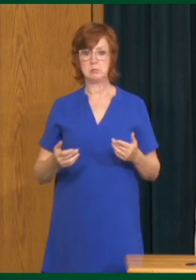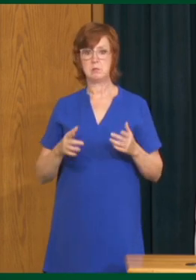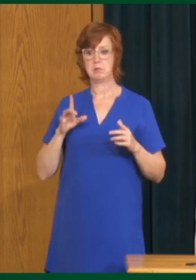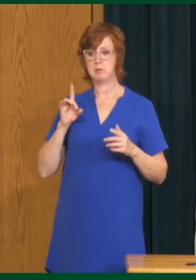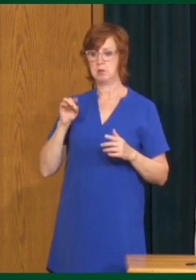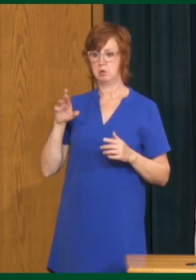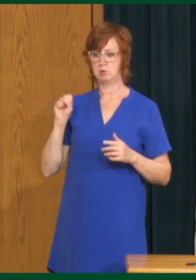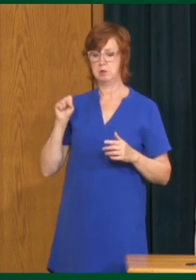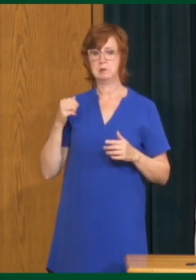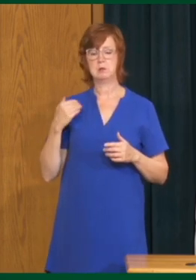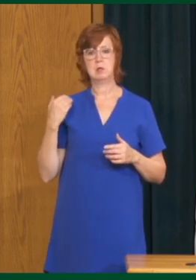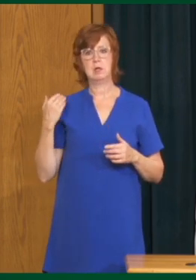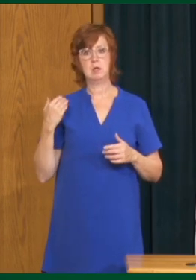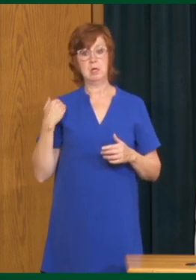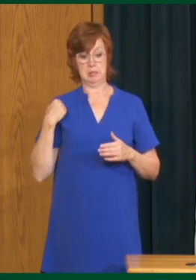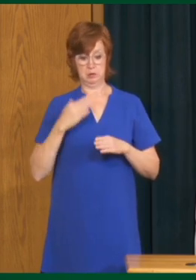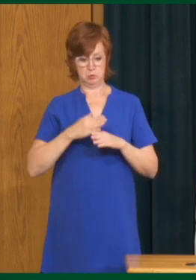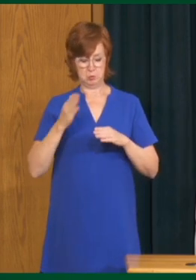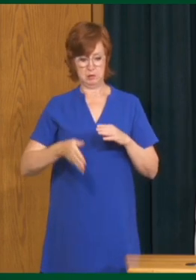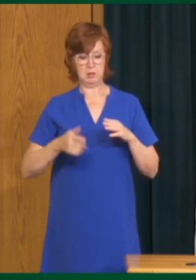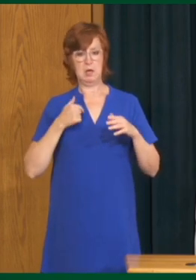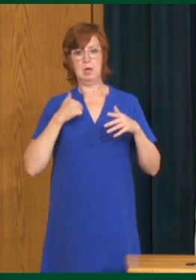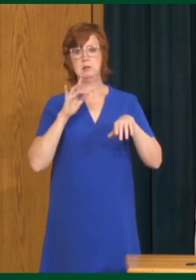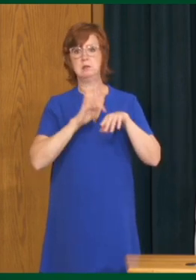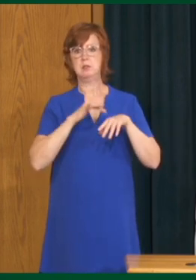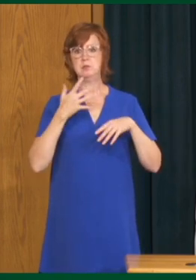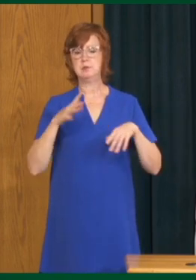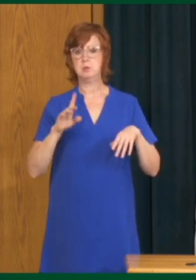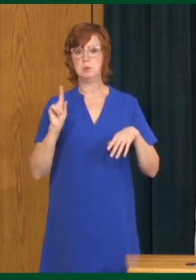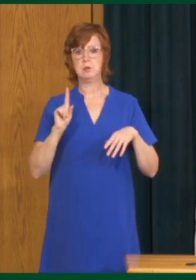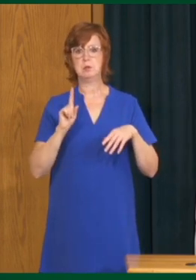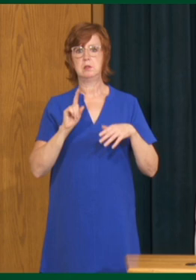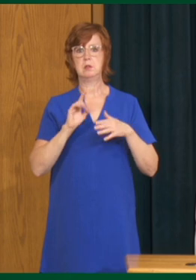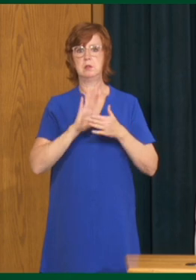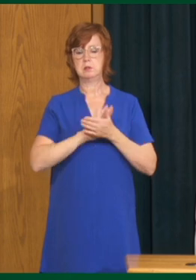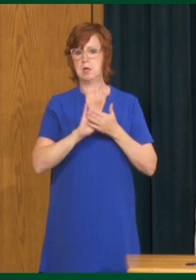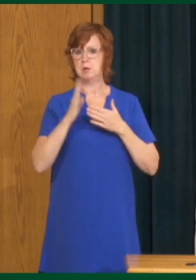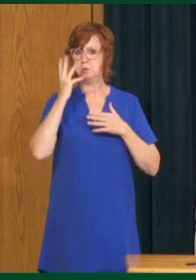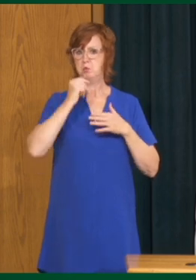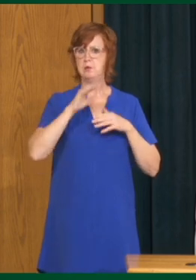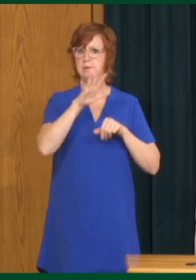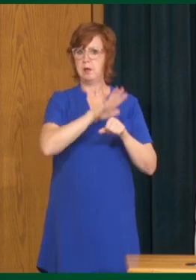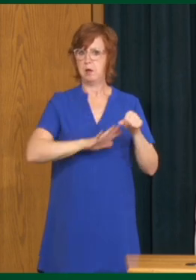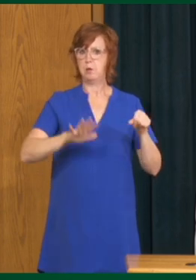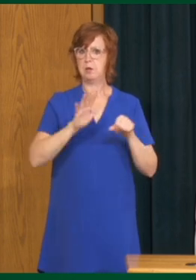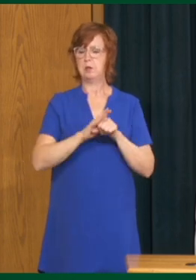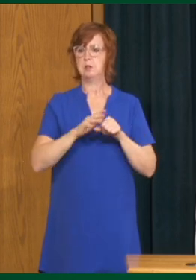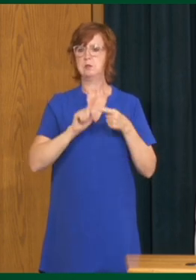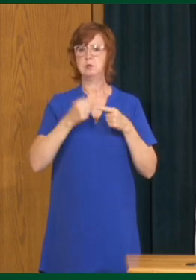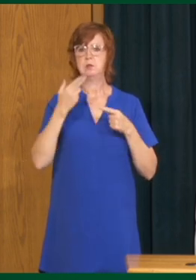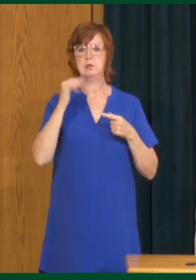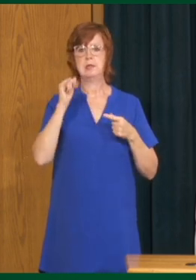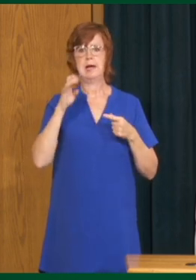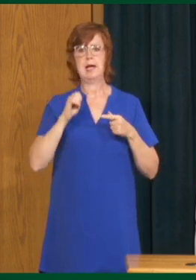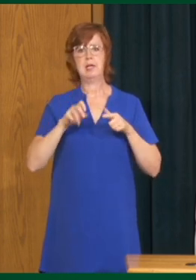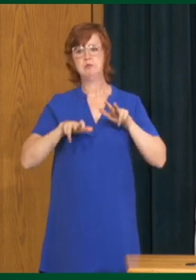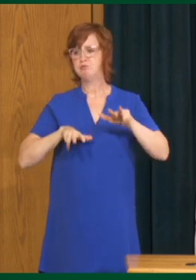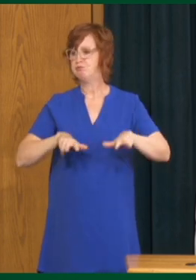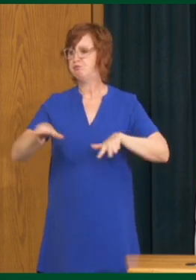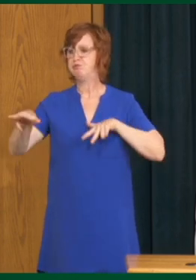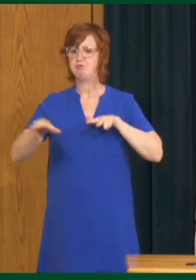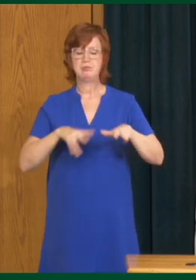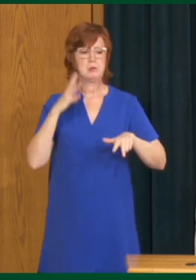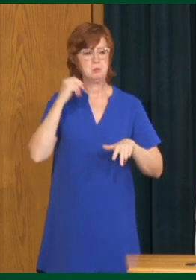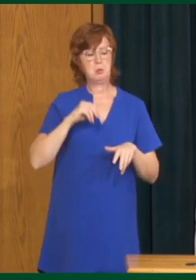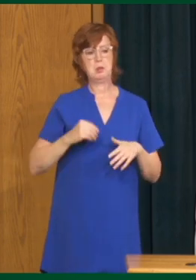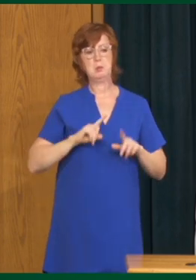went around quite a bit this weekend around, some very nice spots in Saskatchewan, hiking, enjoying our beaches